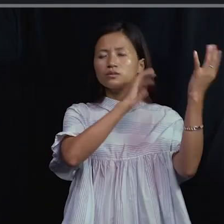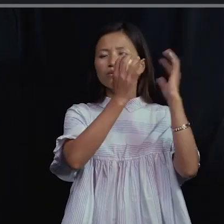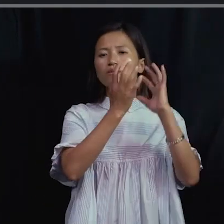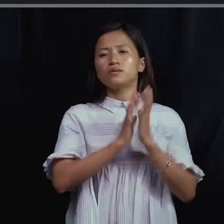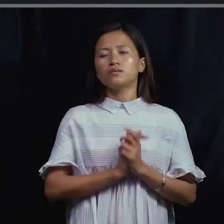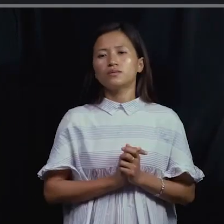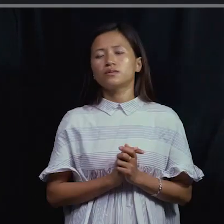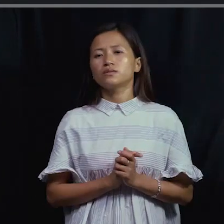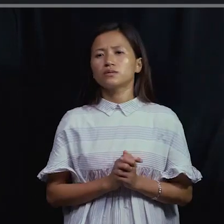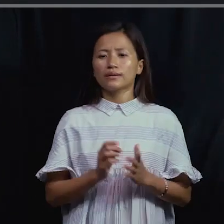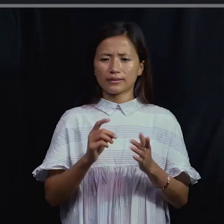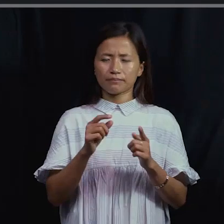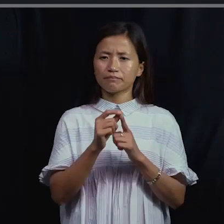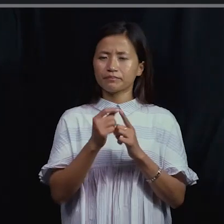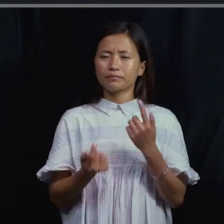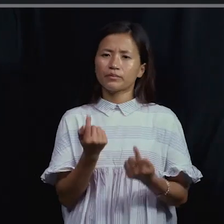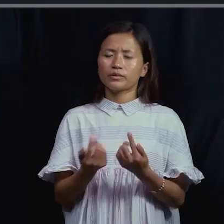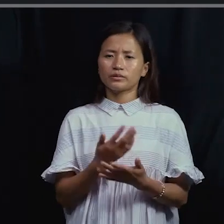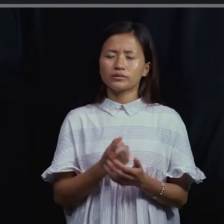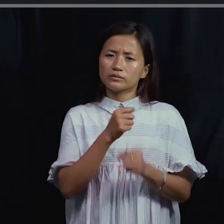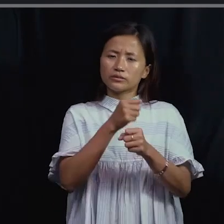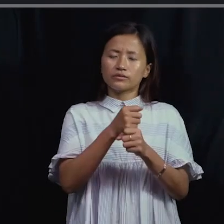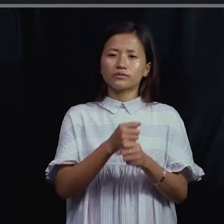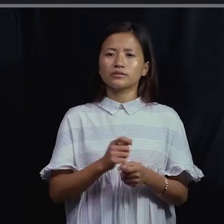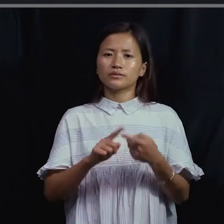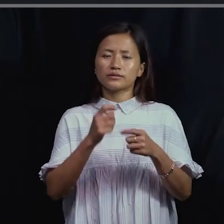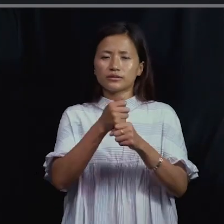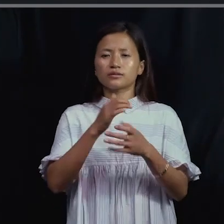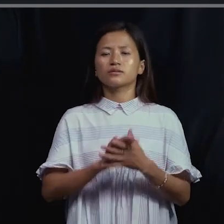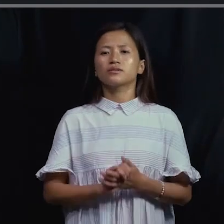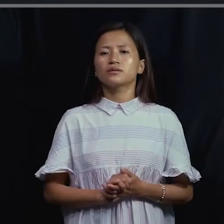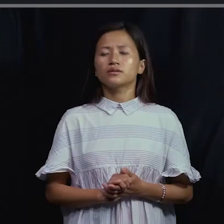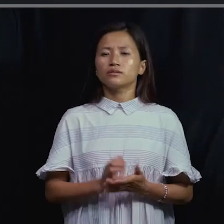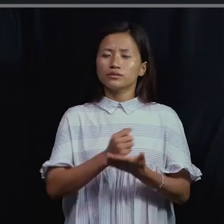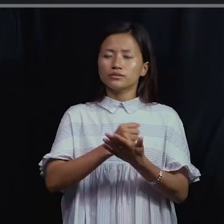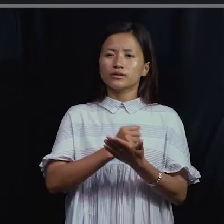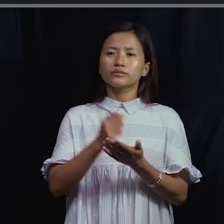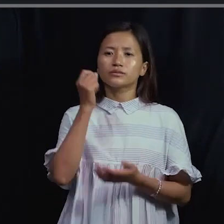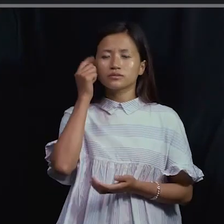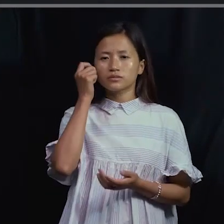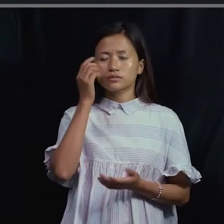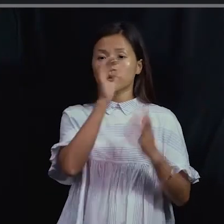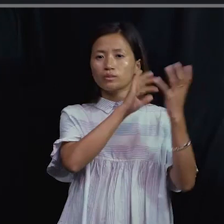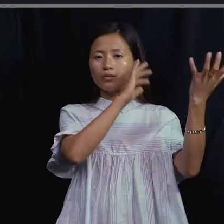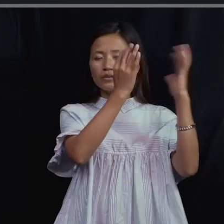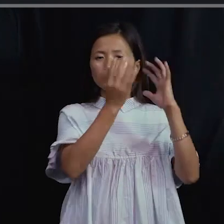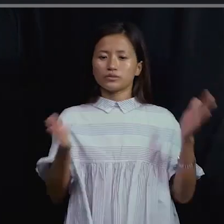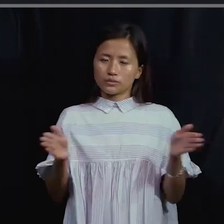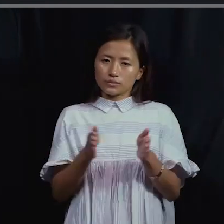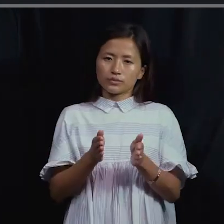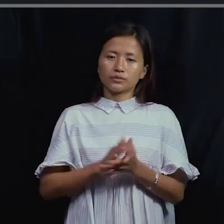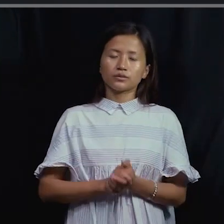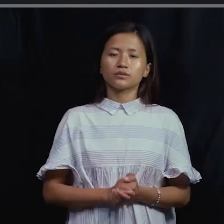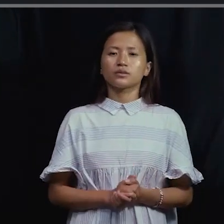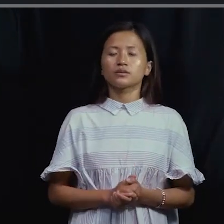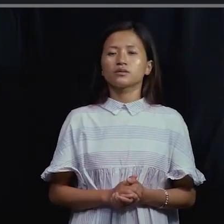or the political things of the government, for example, or trying to understand the world, in short, okay? So